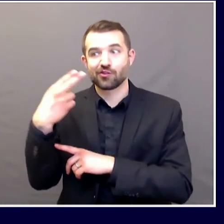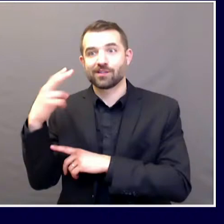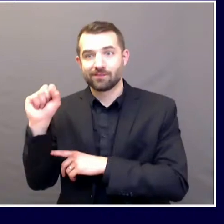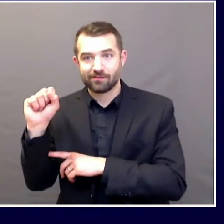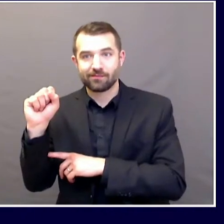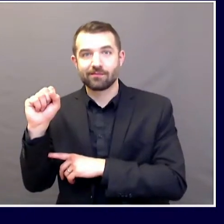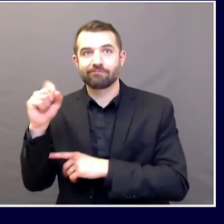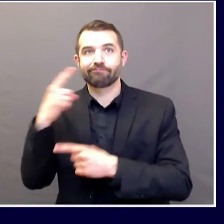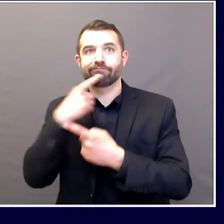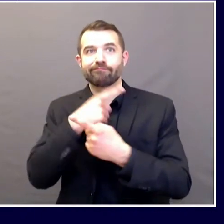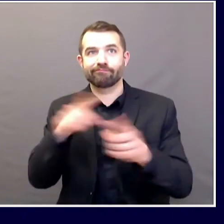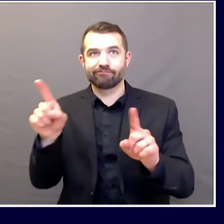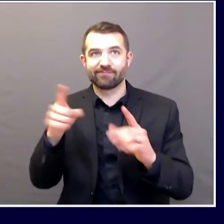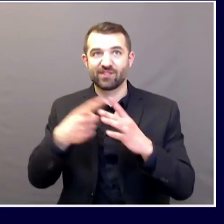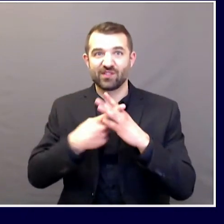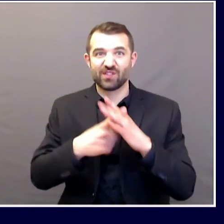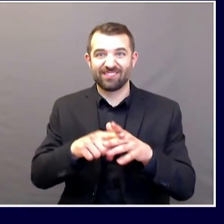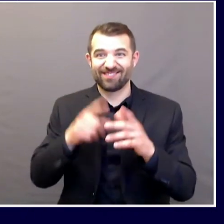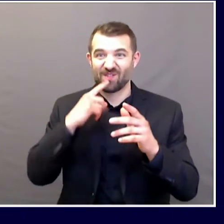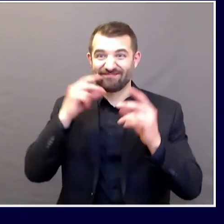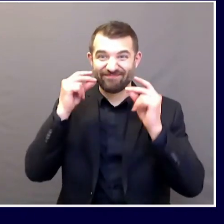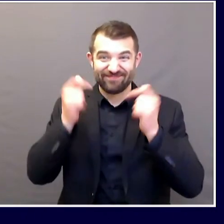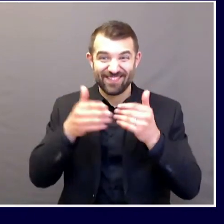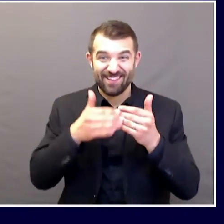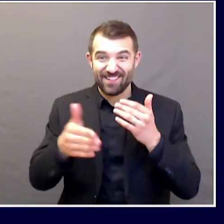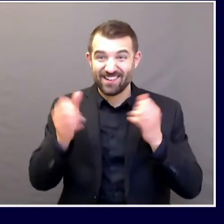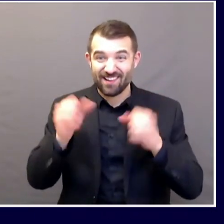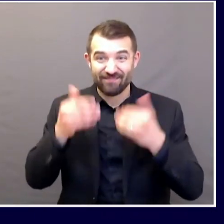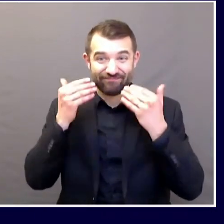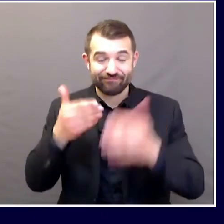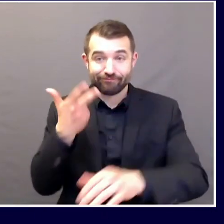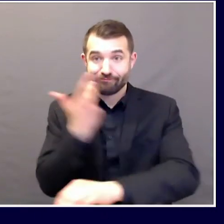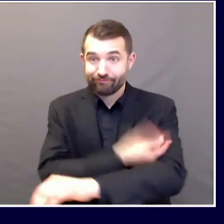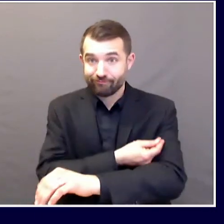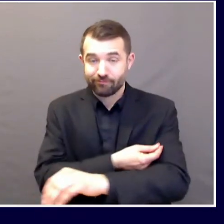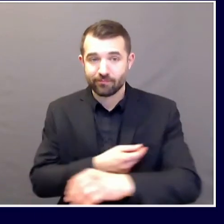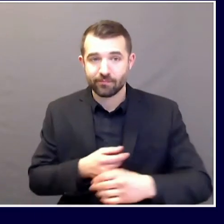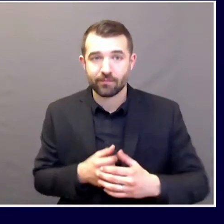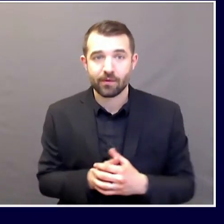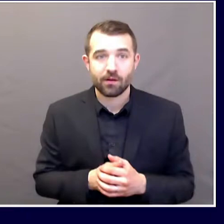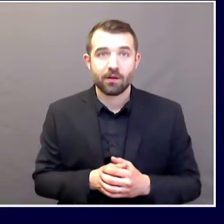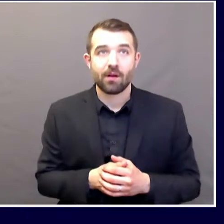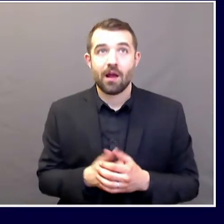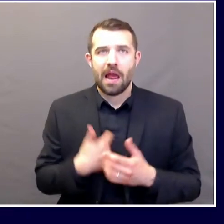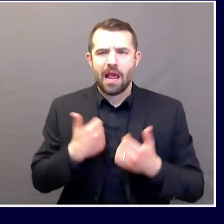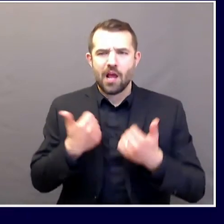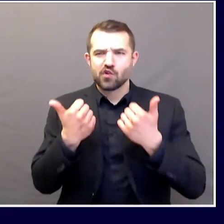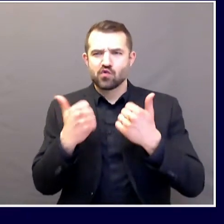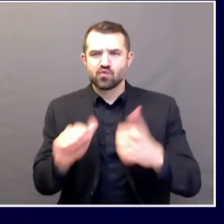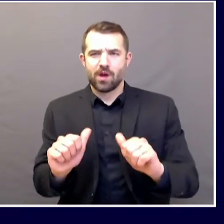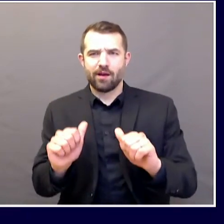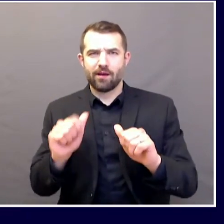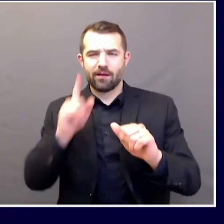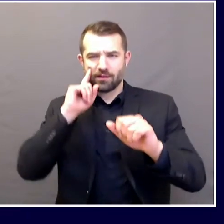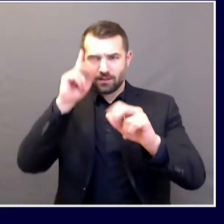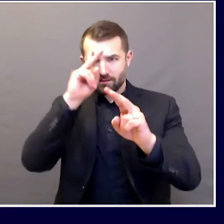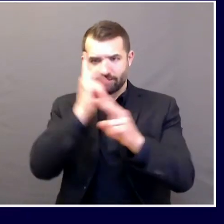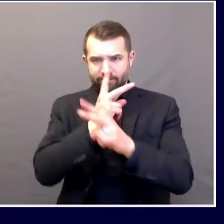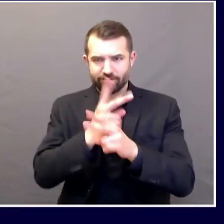And so as a result, what has happened is we're trying to get a better sense of who has been vaccinated within that